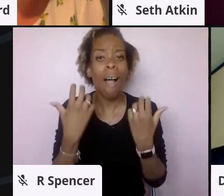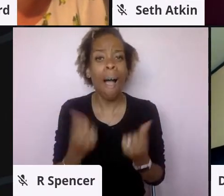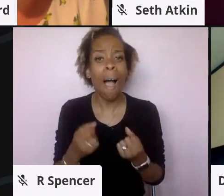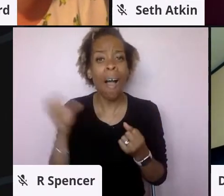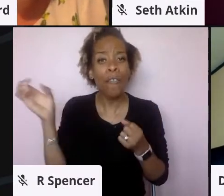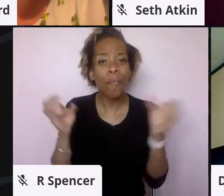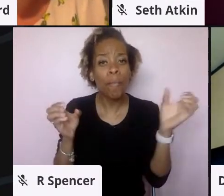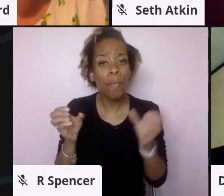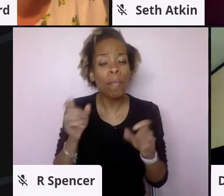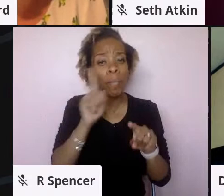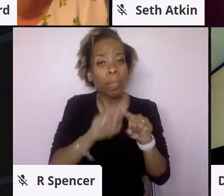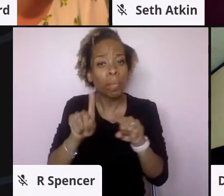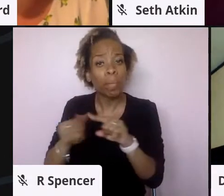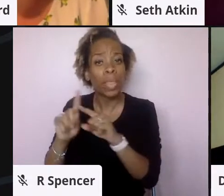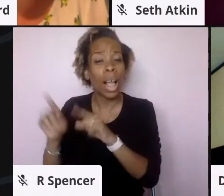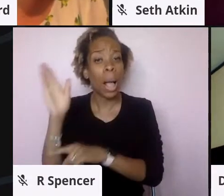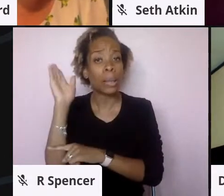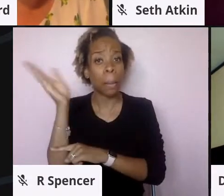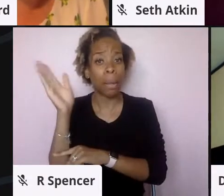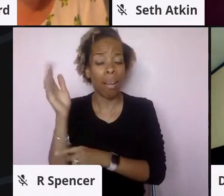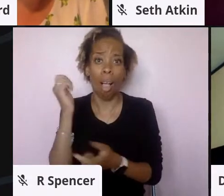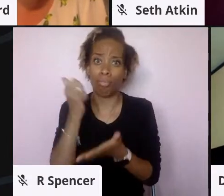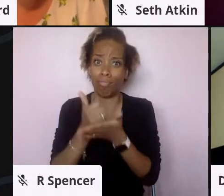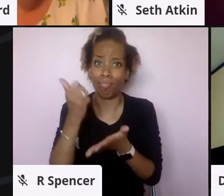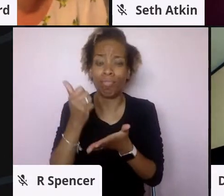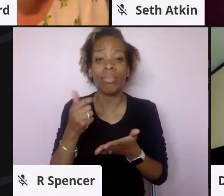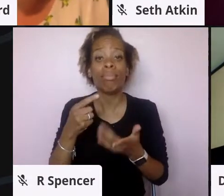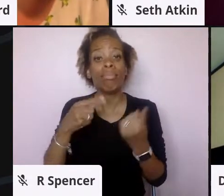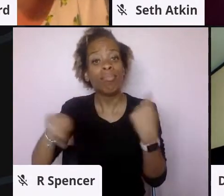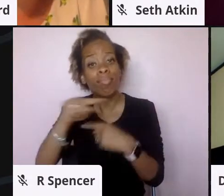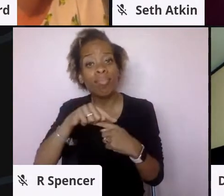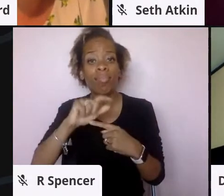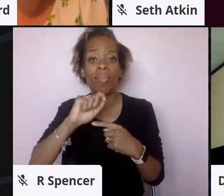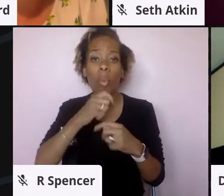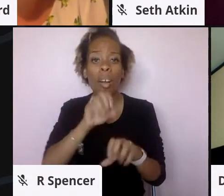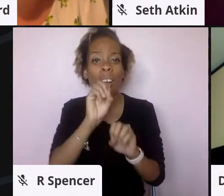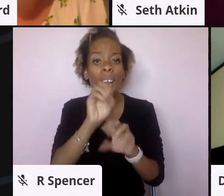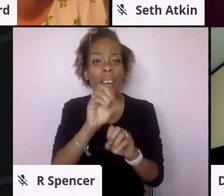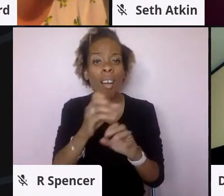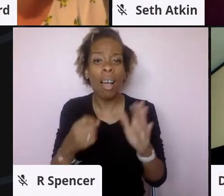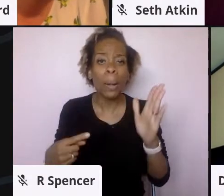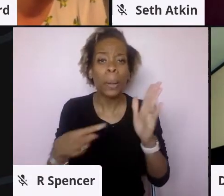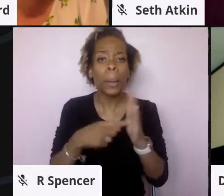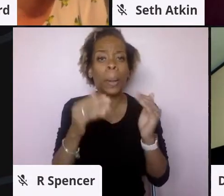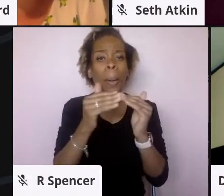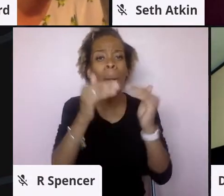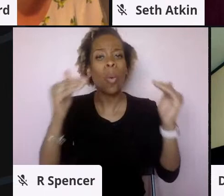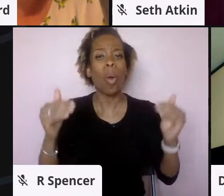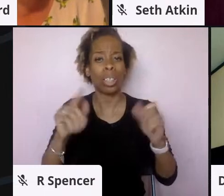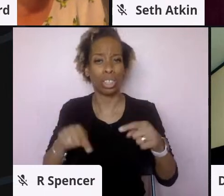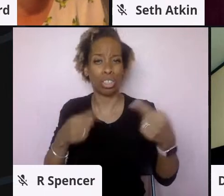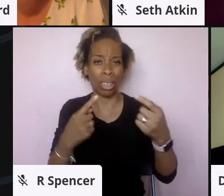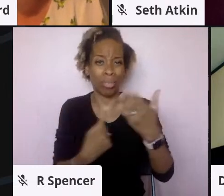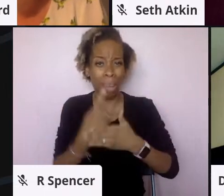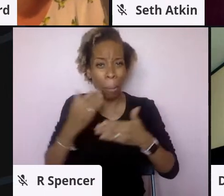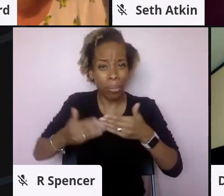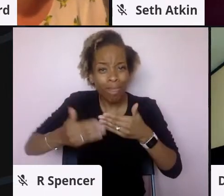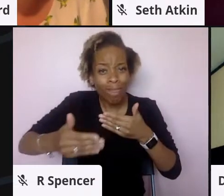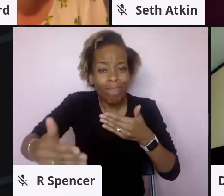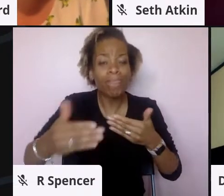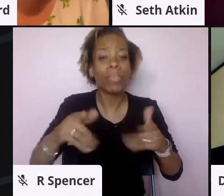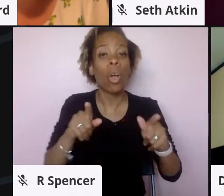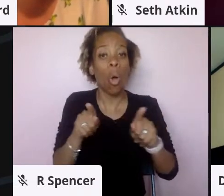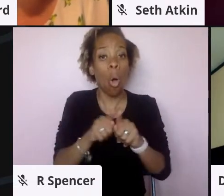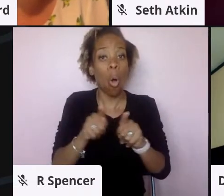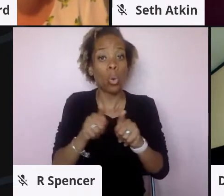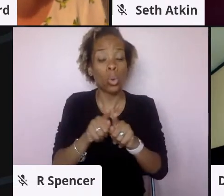you today, hopefully giving a useful overview of some of the key equality challenges we face, but more importantly, how we can use